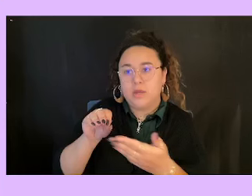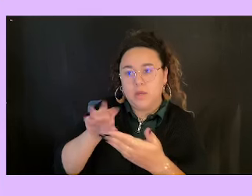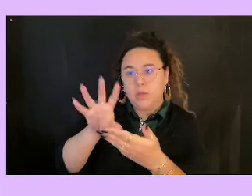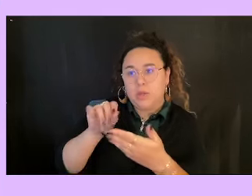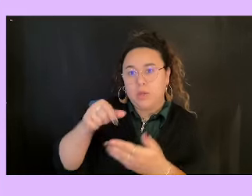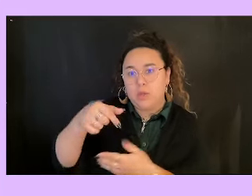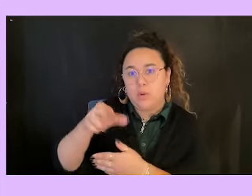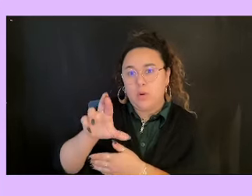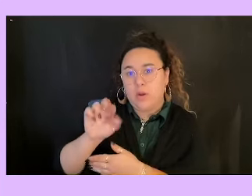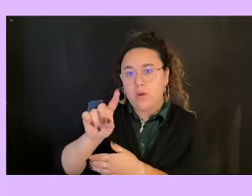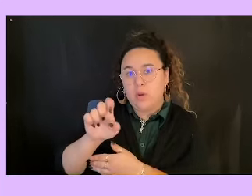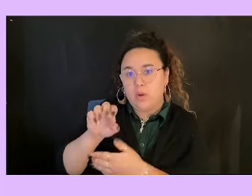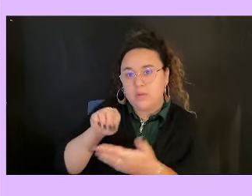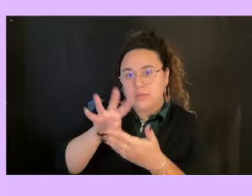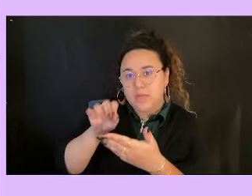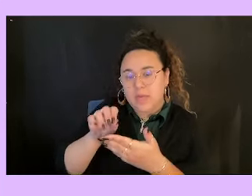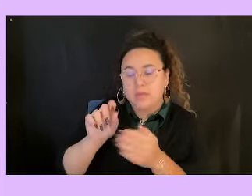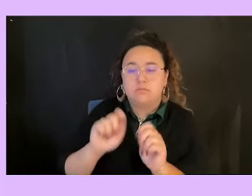code.